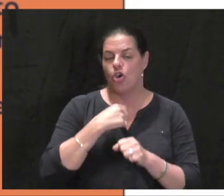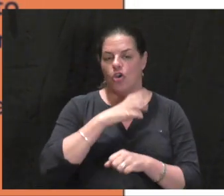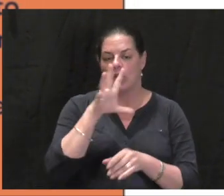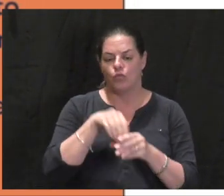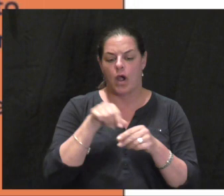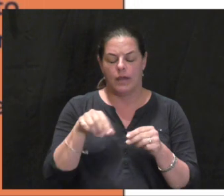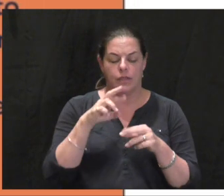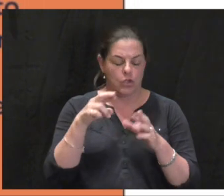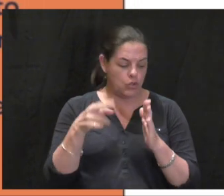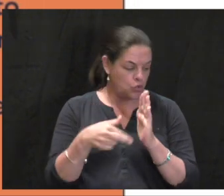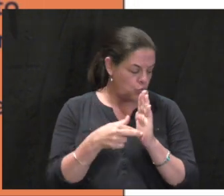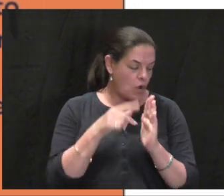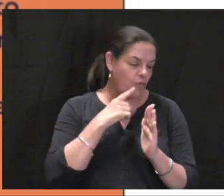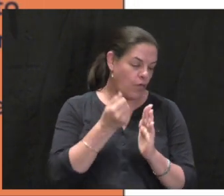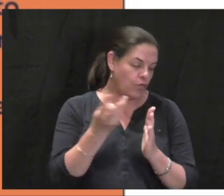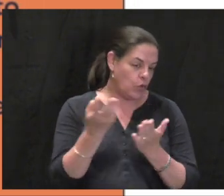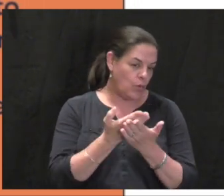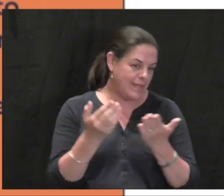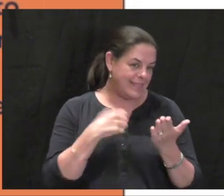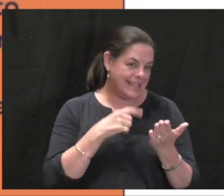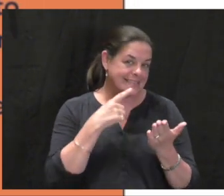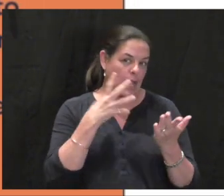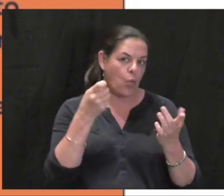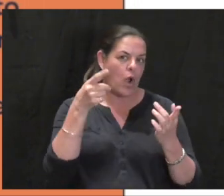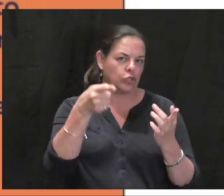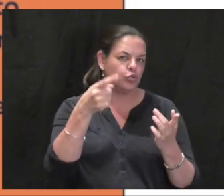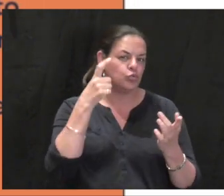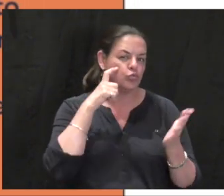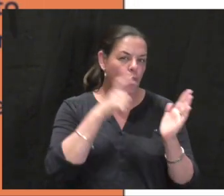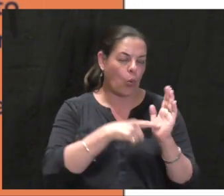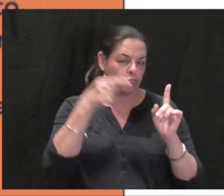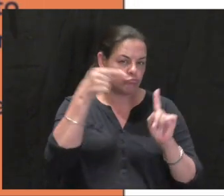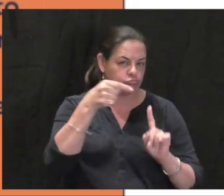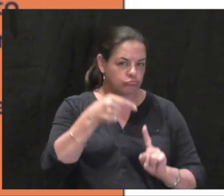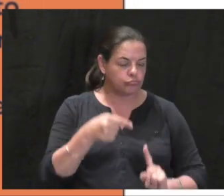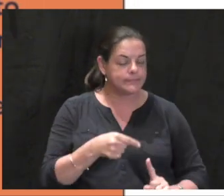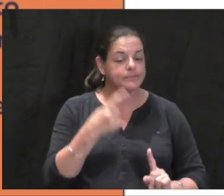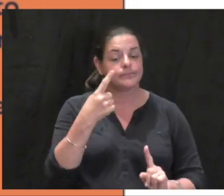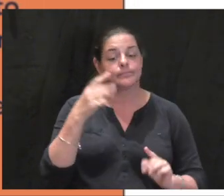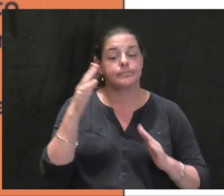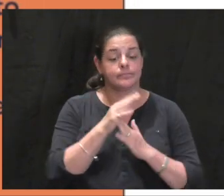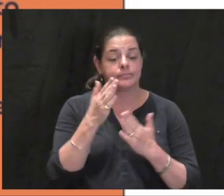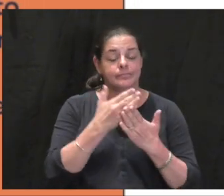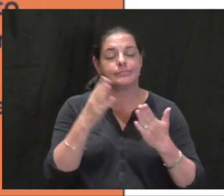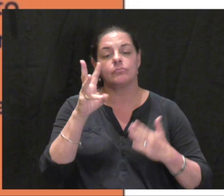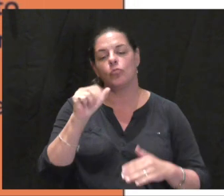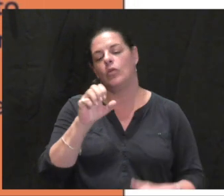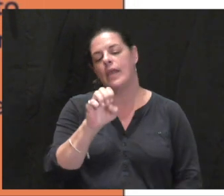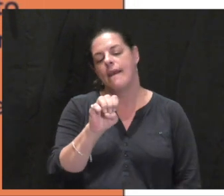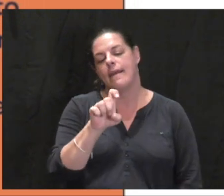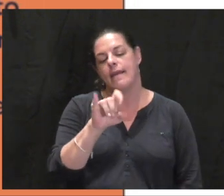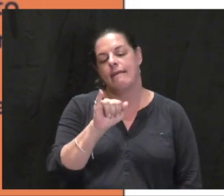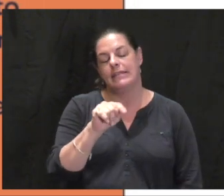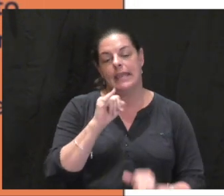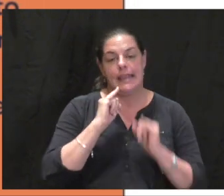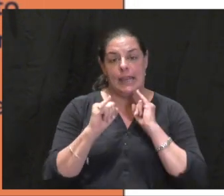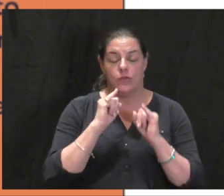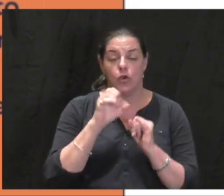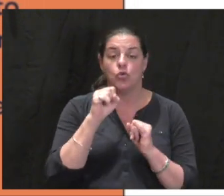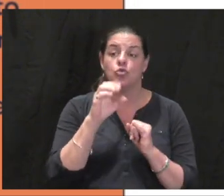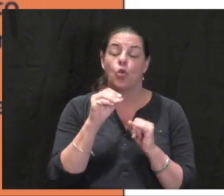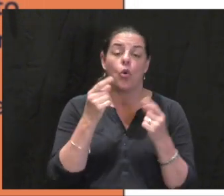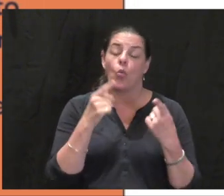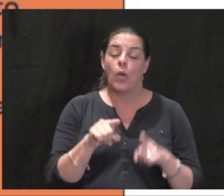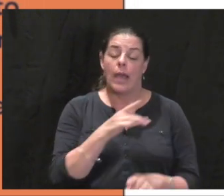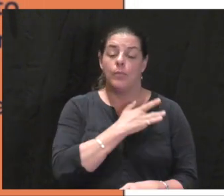teacher or a staff member voluntarily leaves the district, there's generally some level of exit interview that takes place at the school level, but